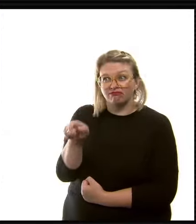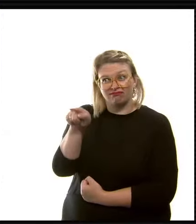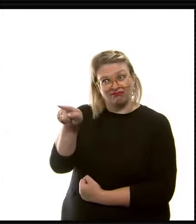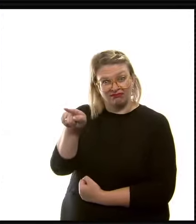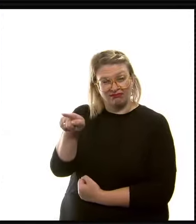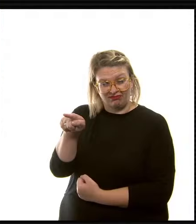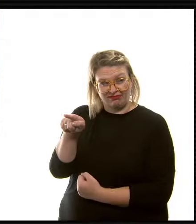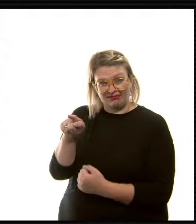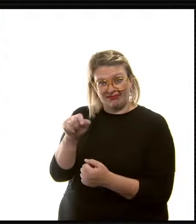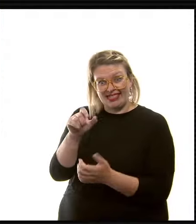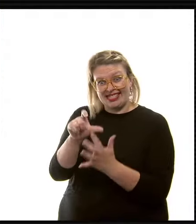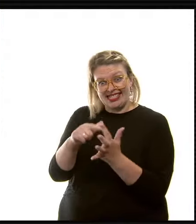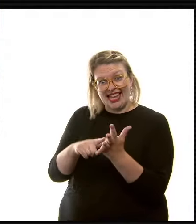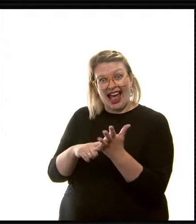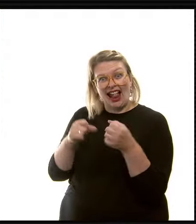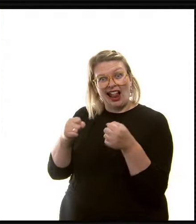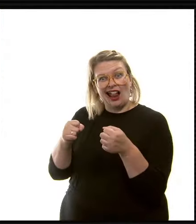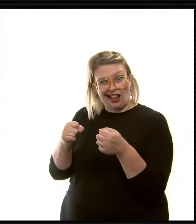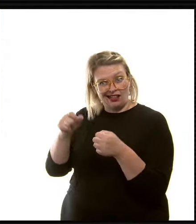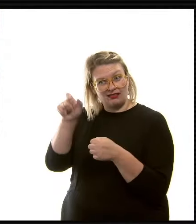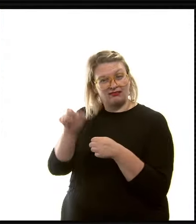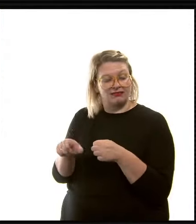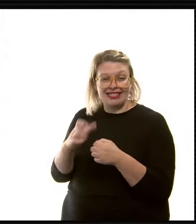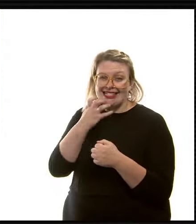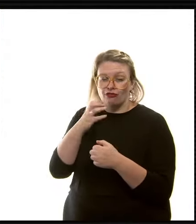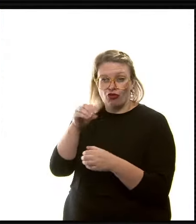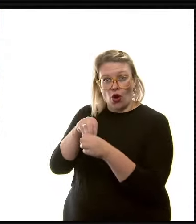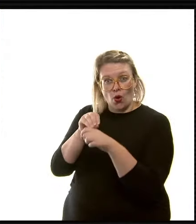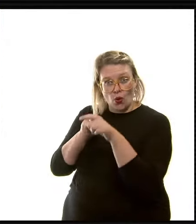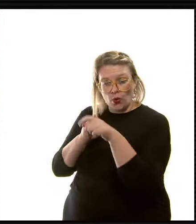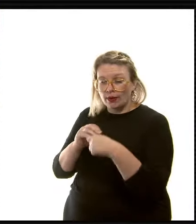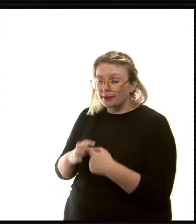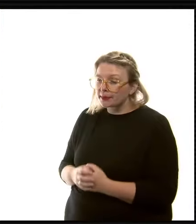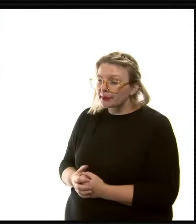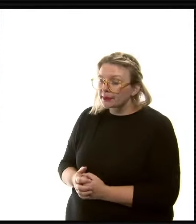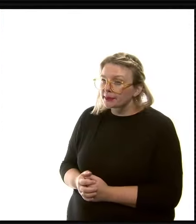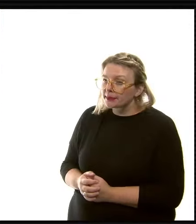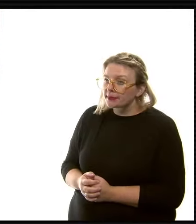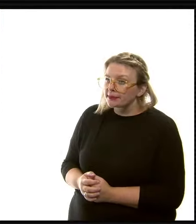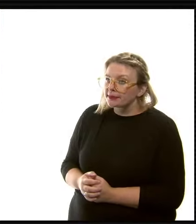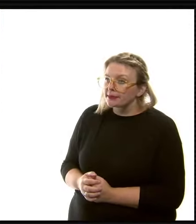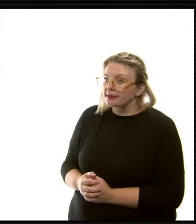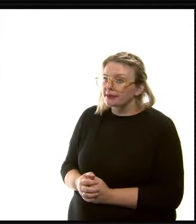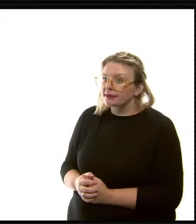Omega. And no Star Wars model would be complete without